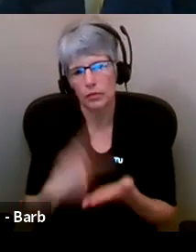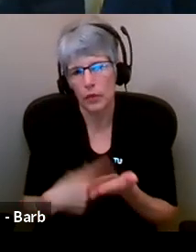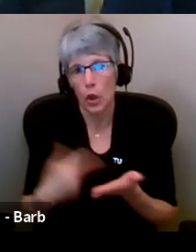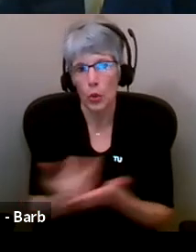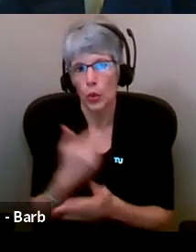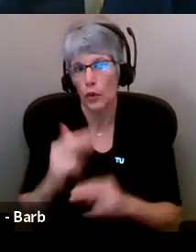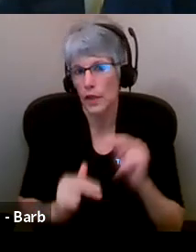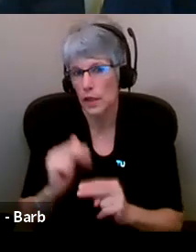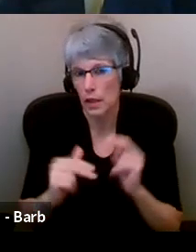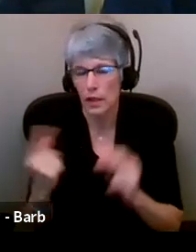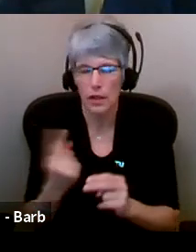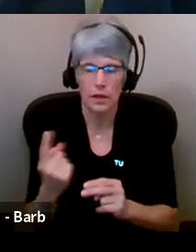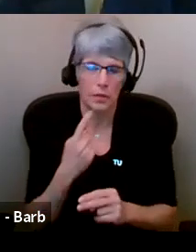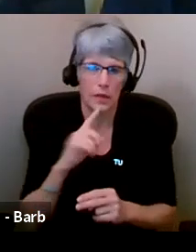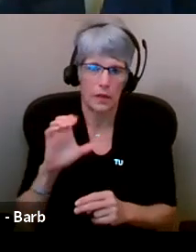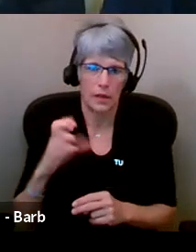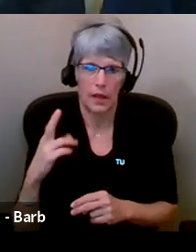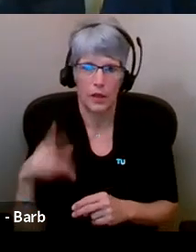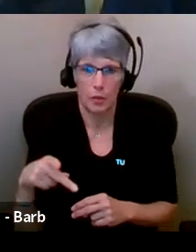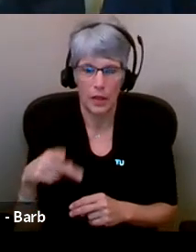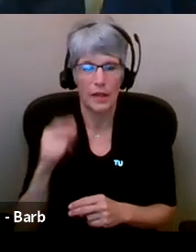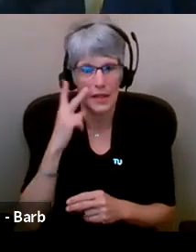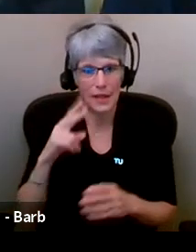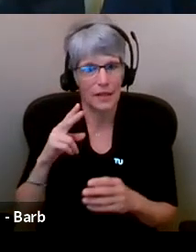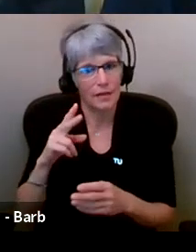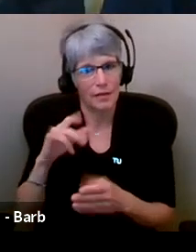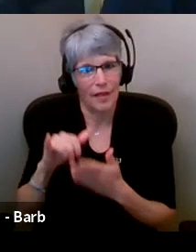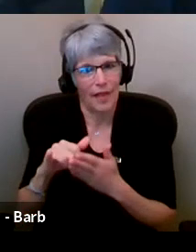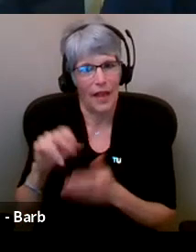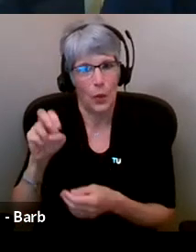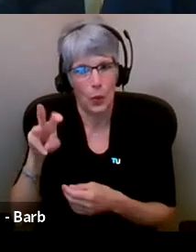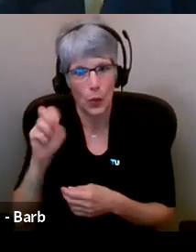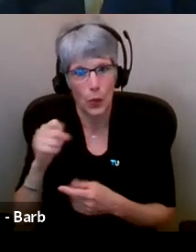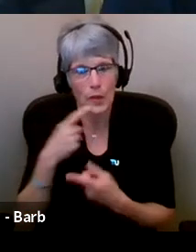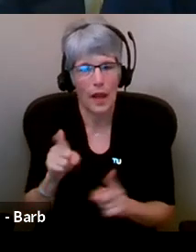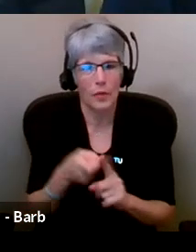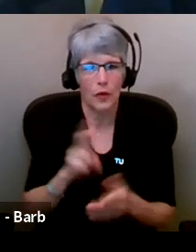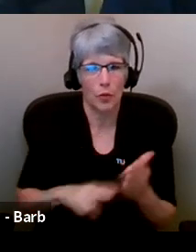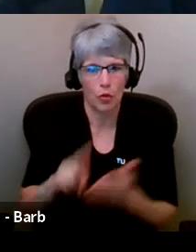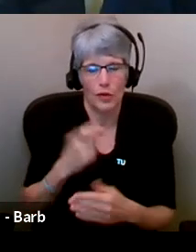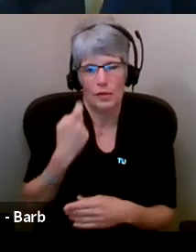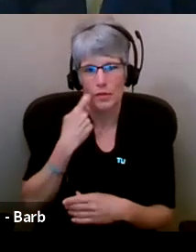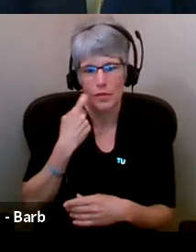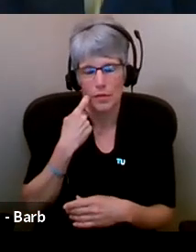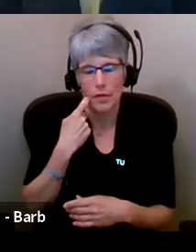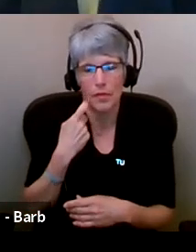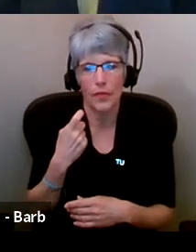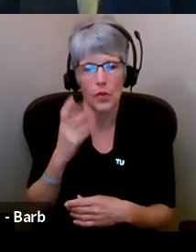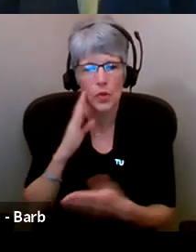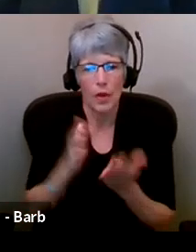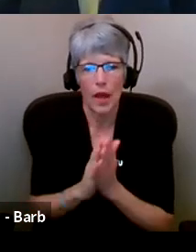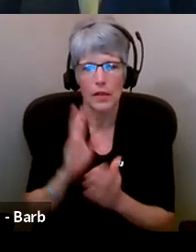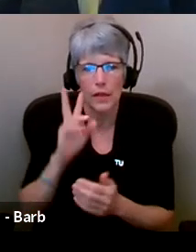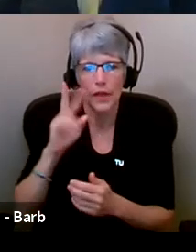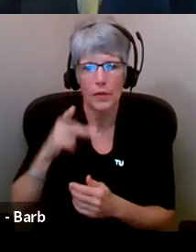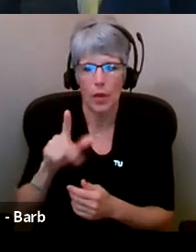has referenced the College of Health Professions. They've seen it in the news coverage. And the announcement from the university within the last couple of days. I'm going to go to Vice President